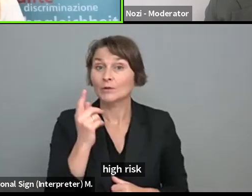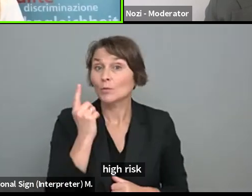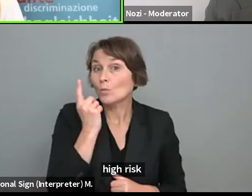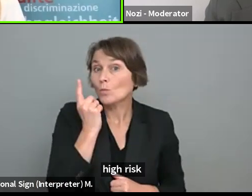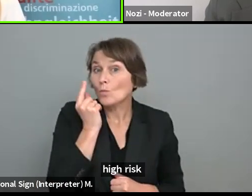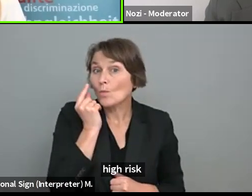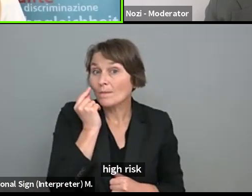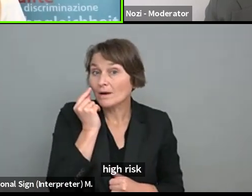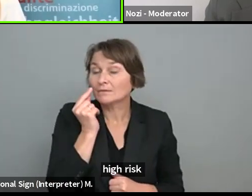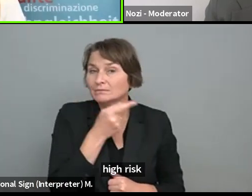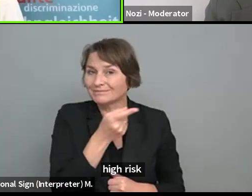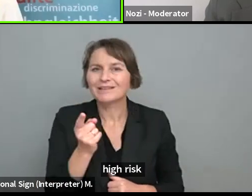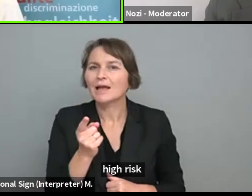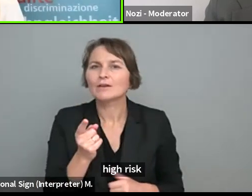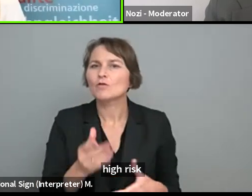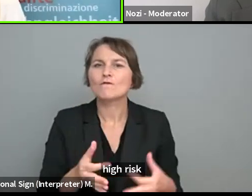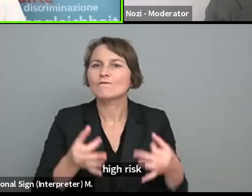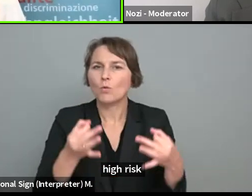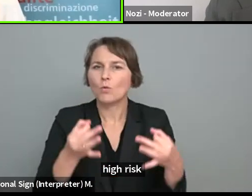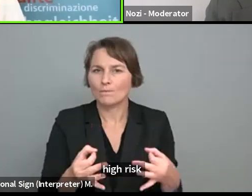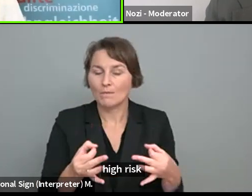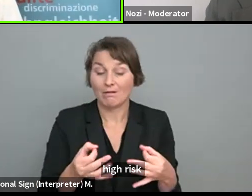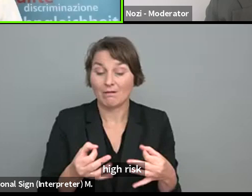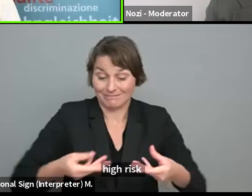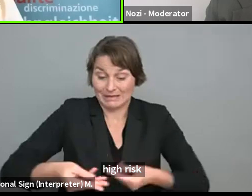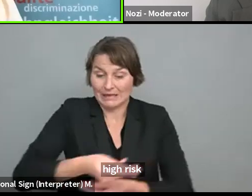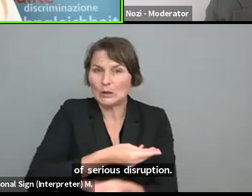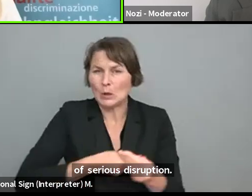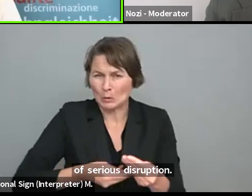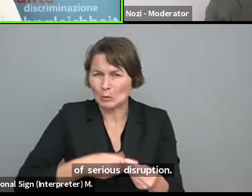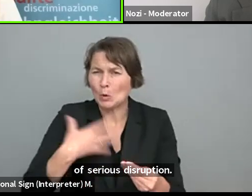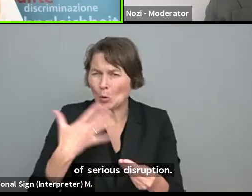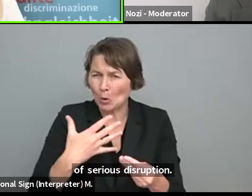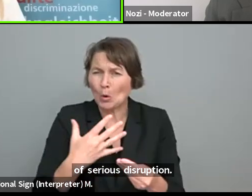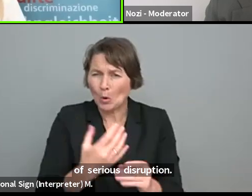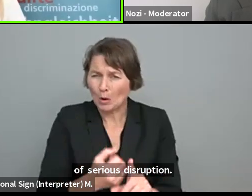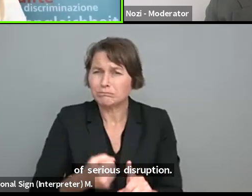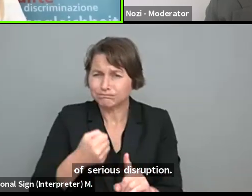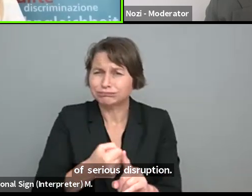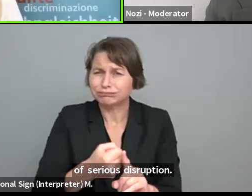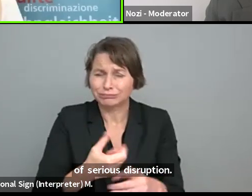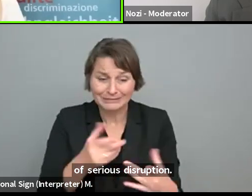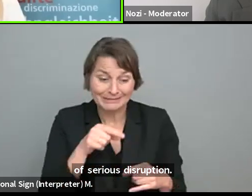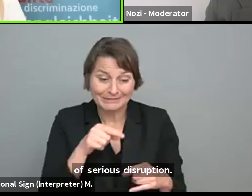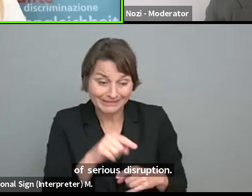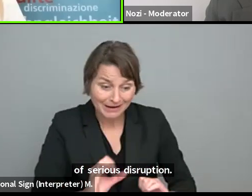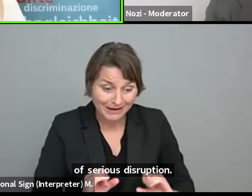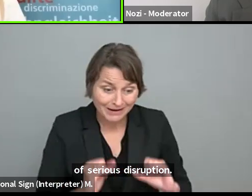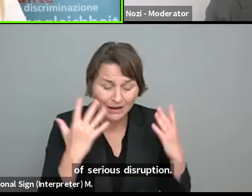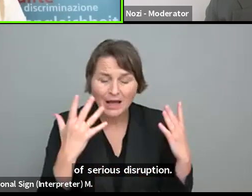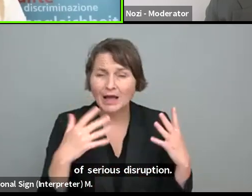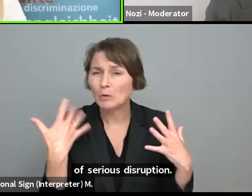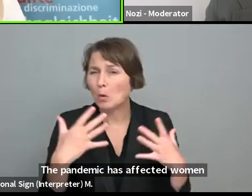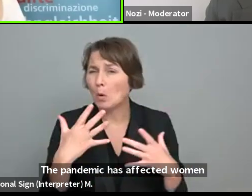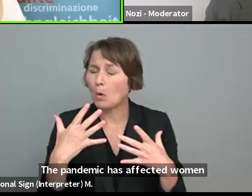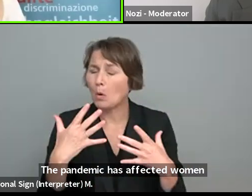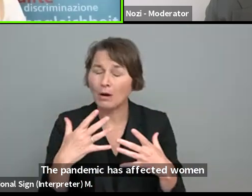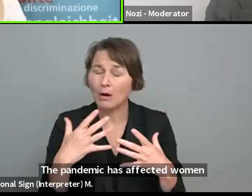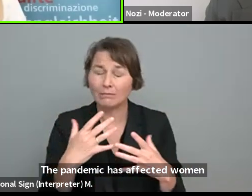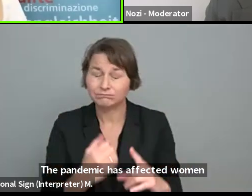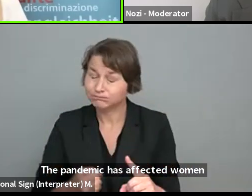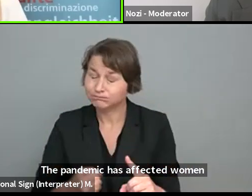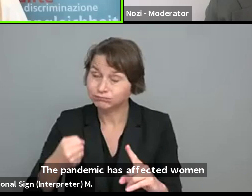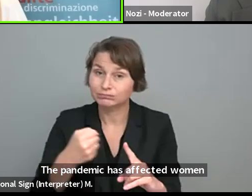economy has also been exacerbated, and their livelihoods have been put under extreme pressure